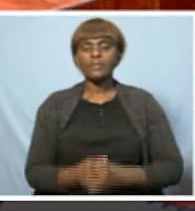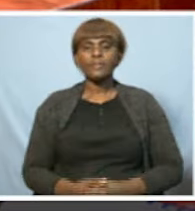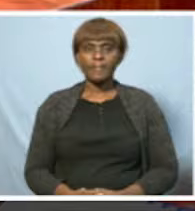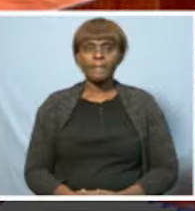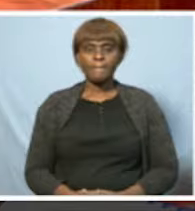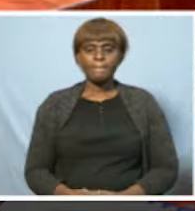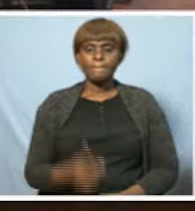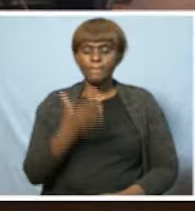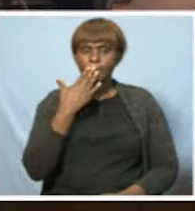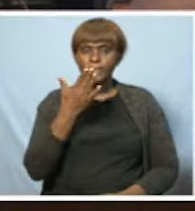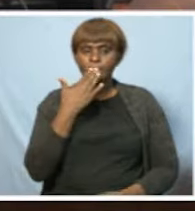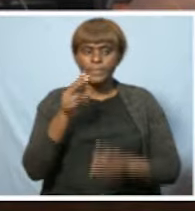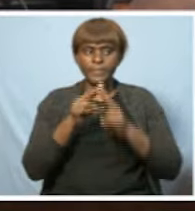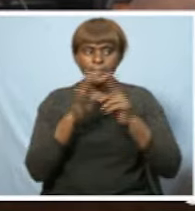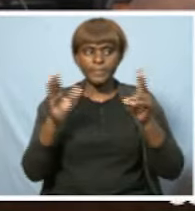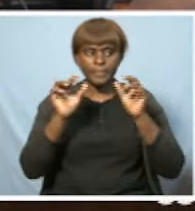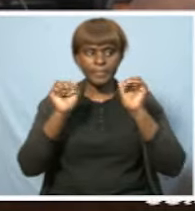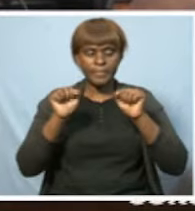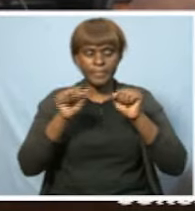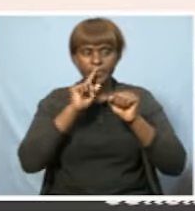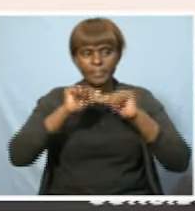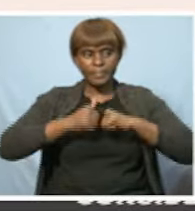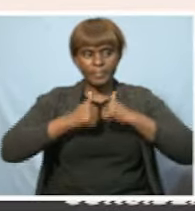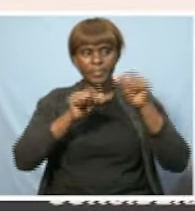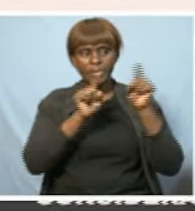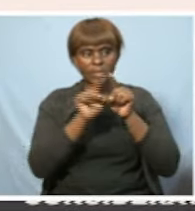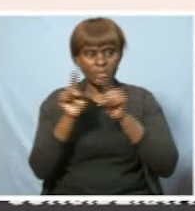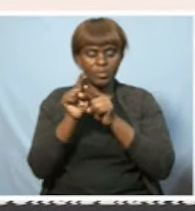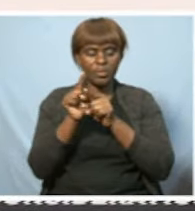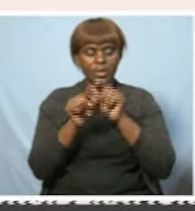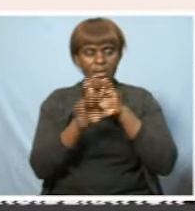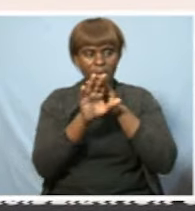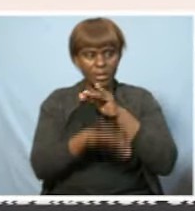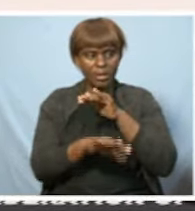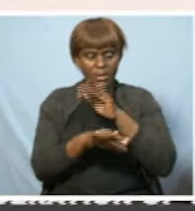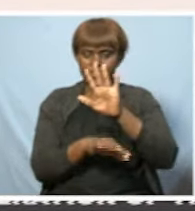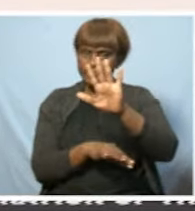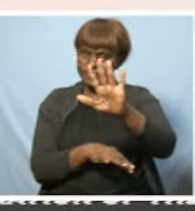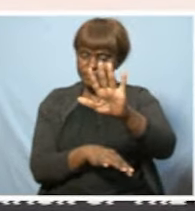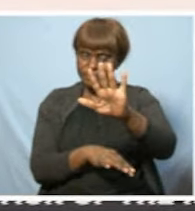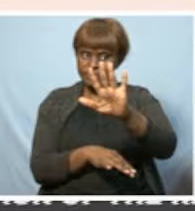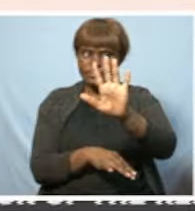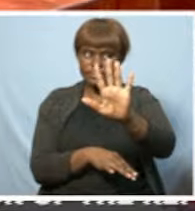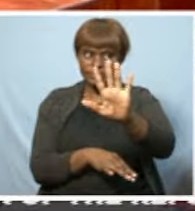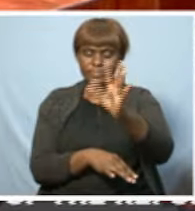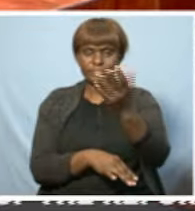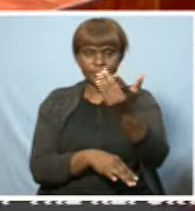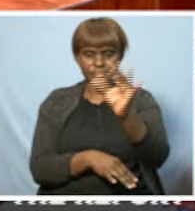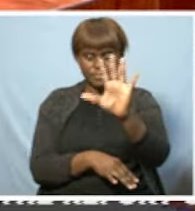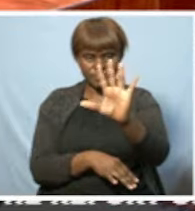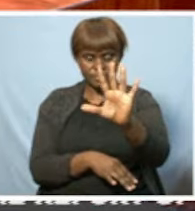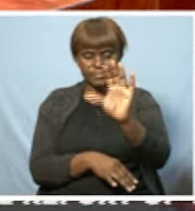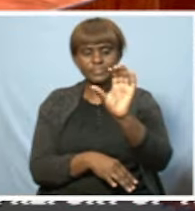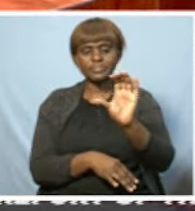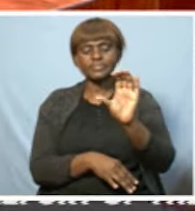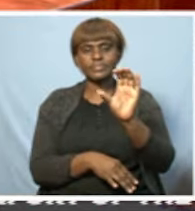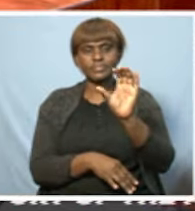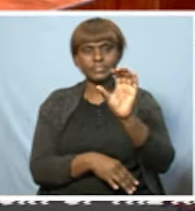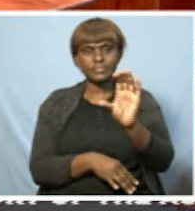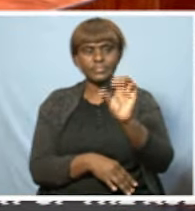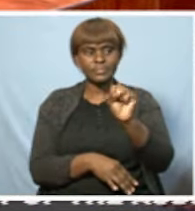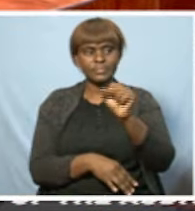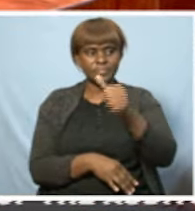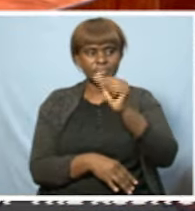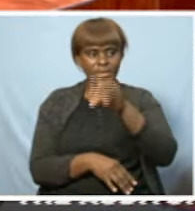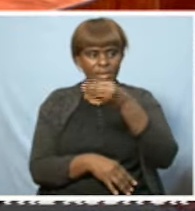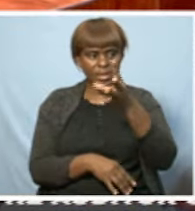Thank you very much, Chair. Yes, we did, and we're also operating under... Just hold on. Yes, yes, Chair. But did you give